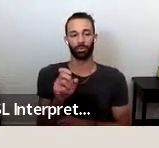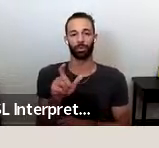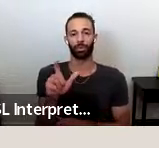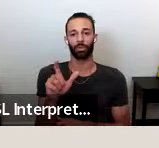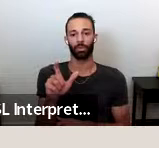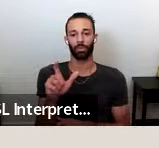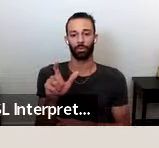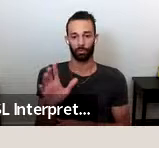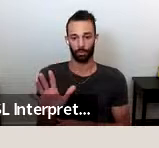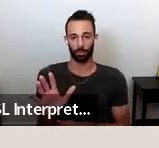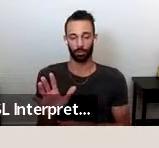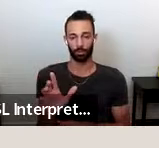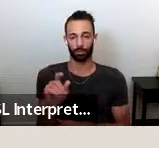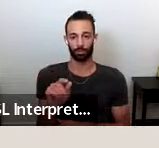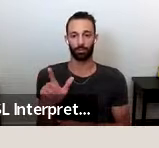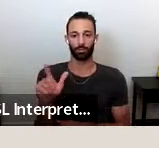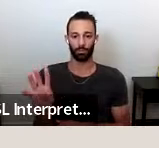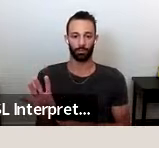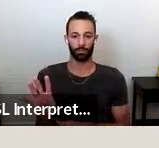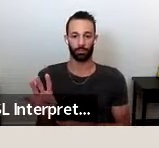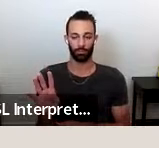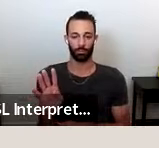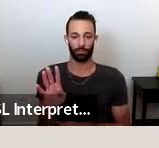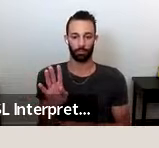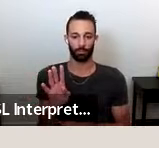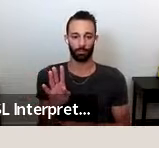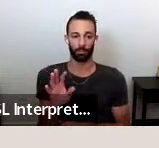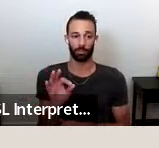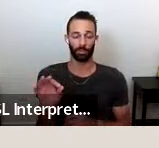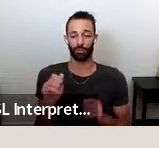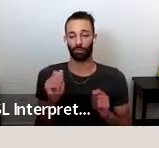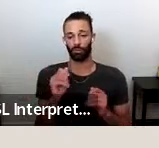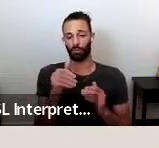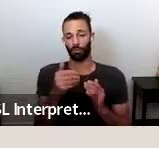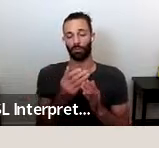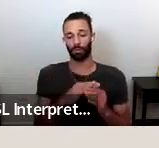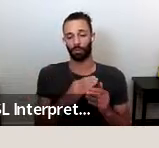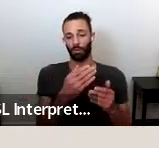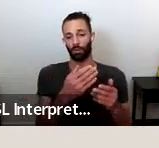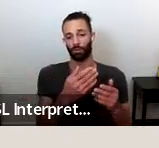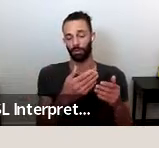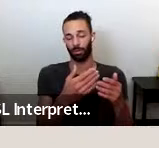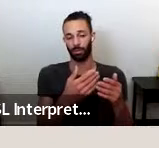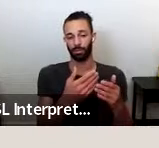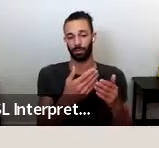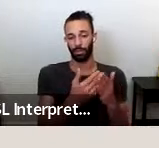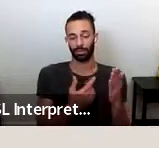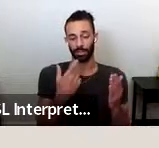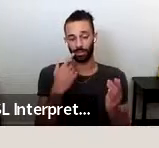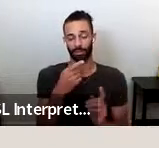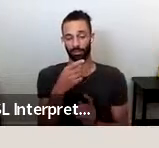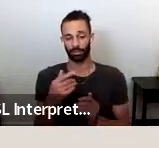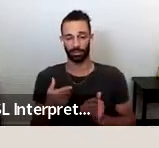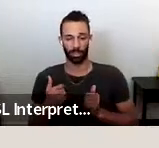I think so far on the list, this might be the youngest individual.